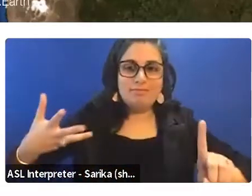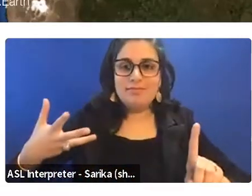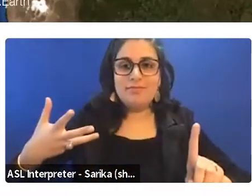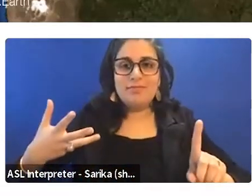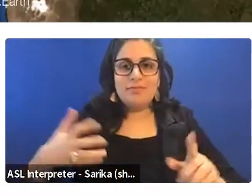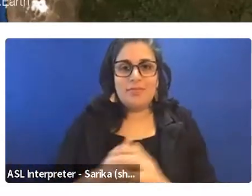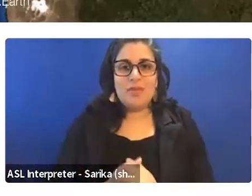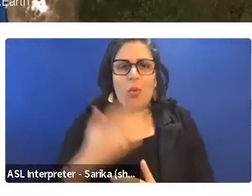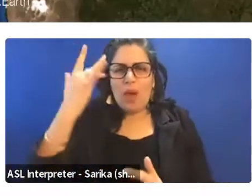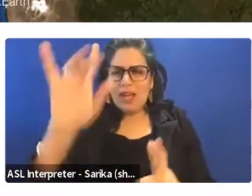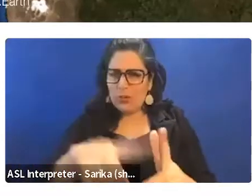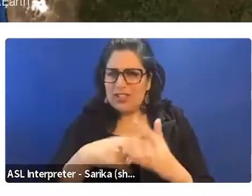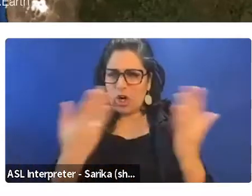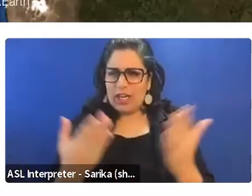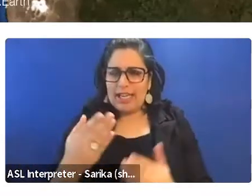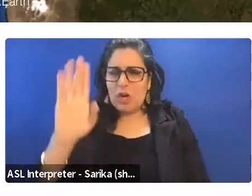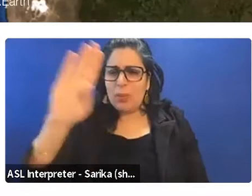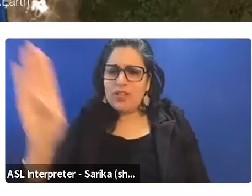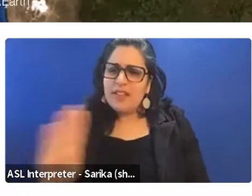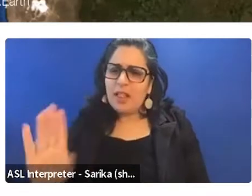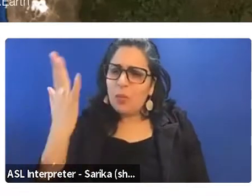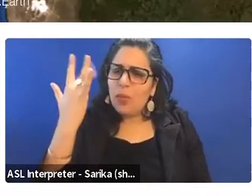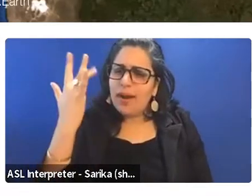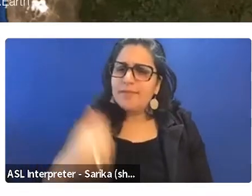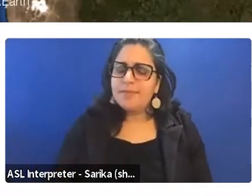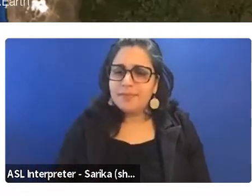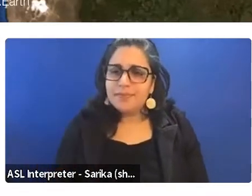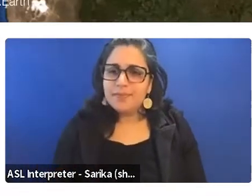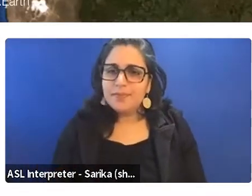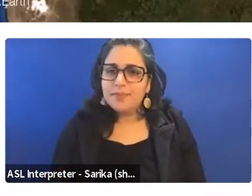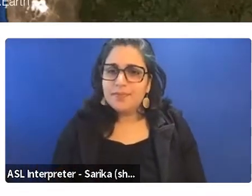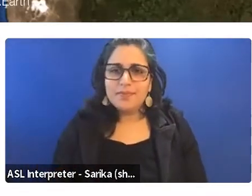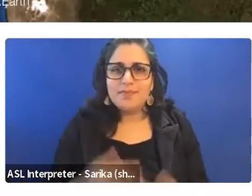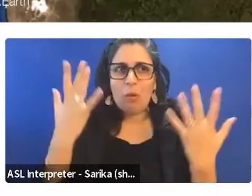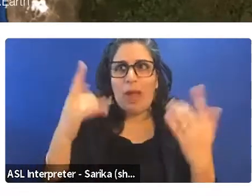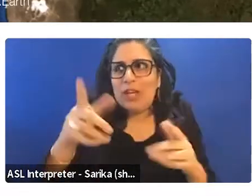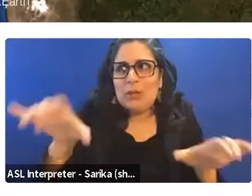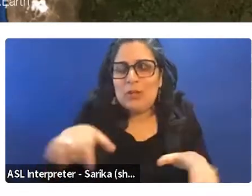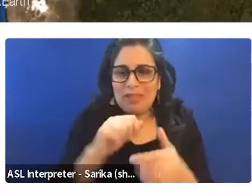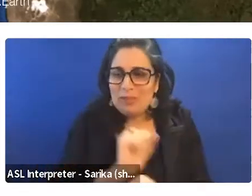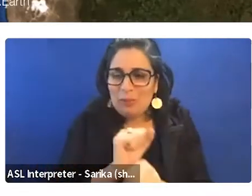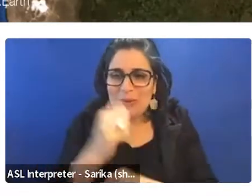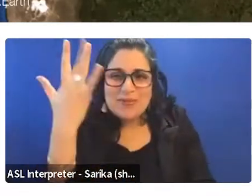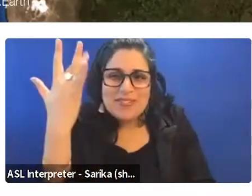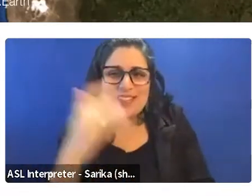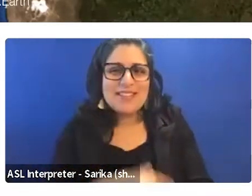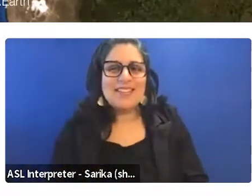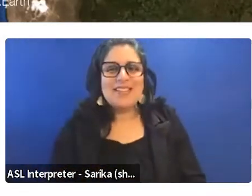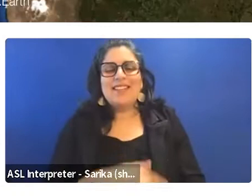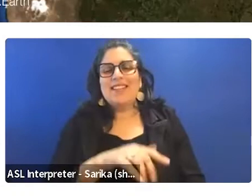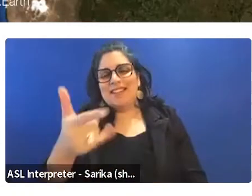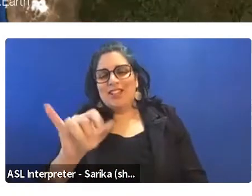why we started here in Brazil. You know, why do you do this work? Perfect. Thank you,